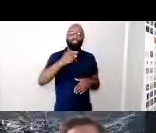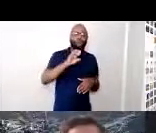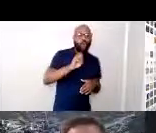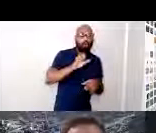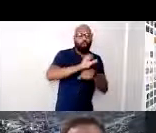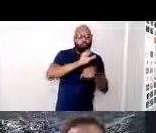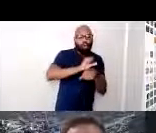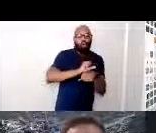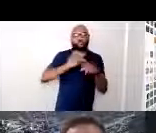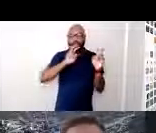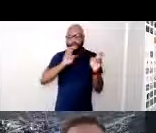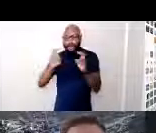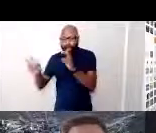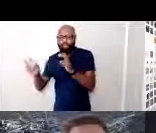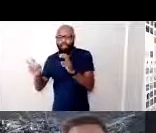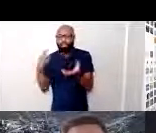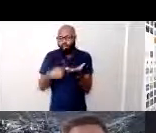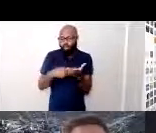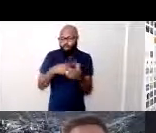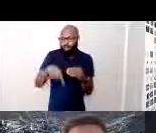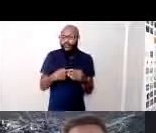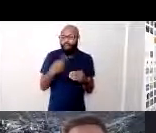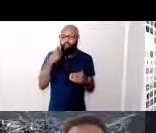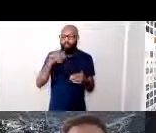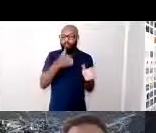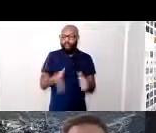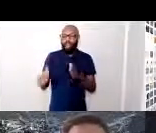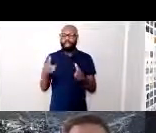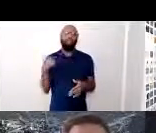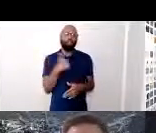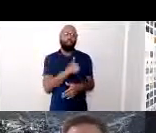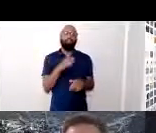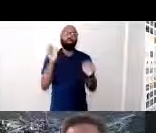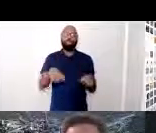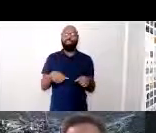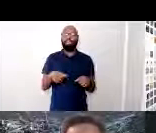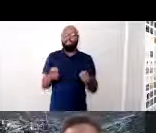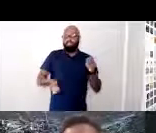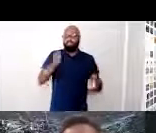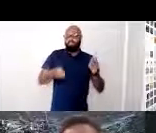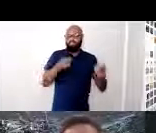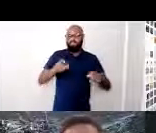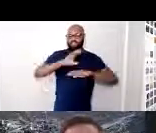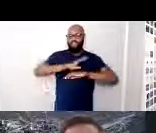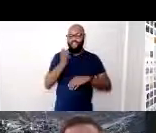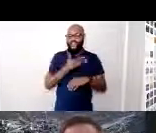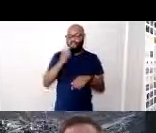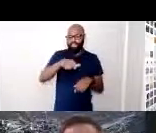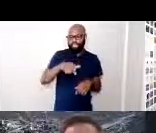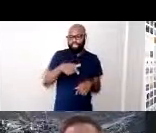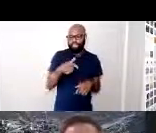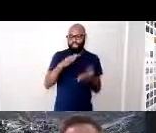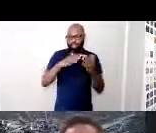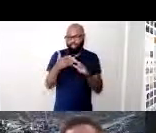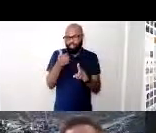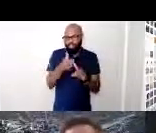for that plan, because we can customize it to meet our needs as a community. And another upfront thing I'll mention